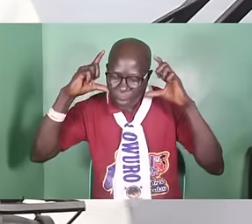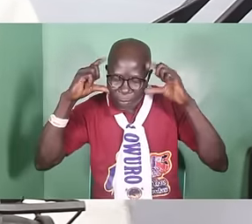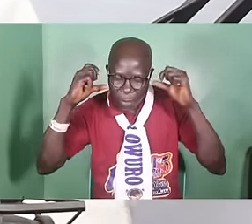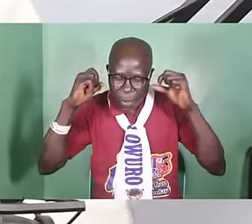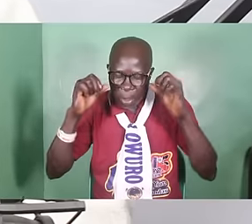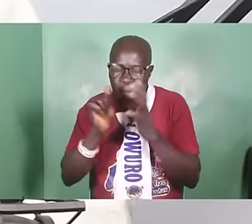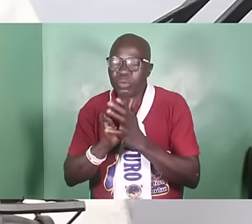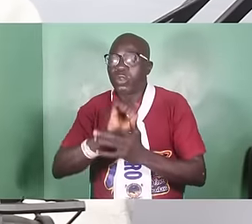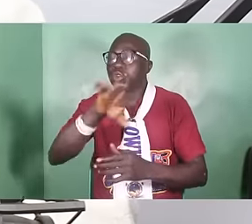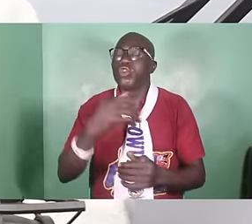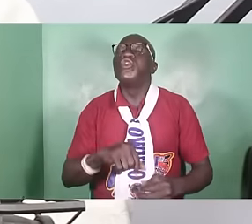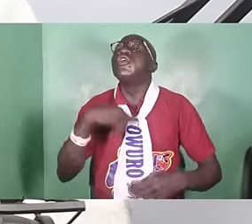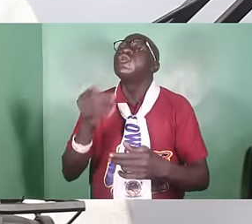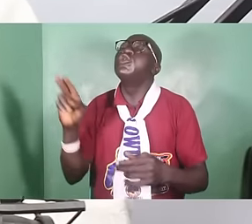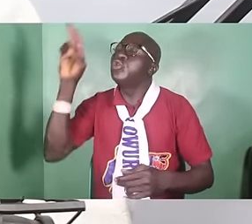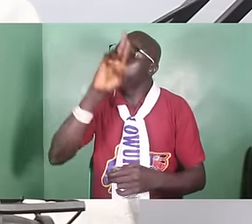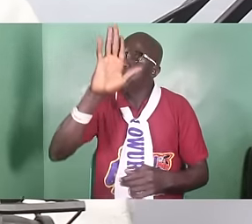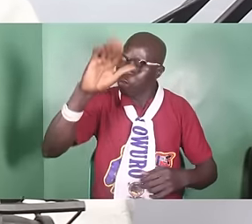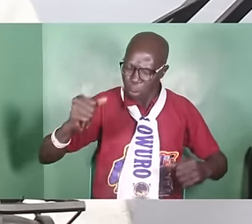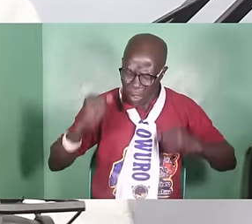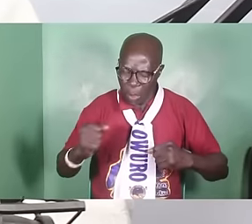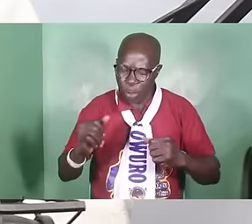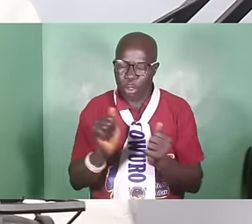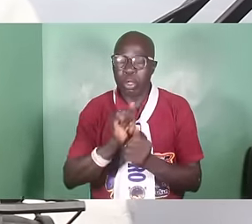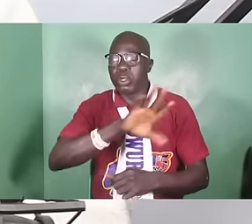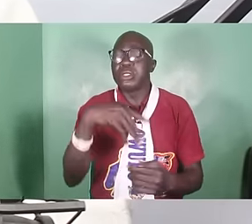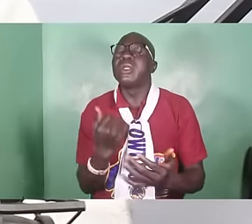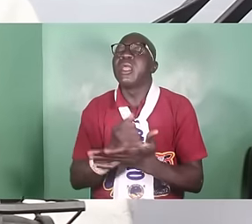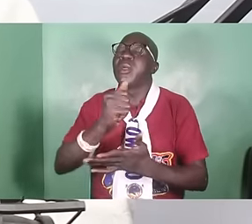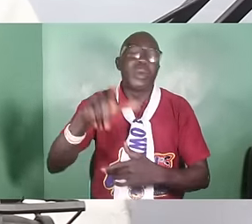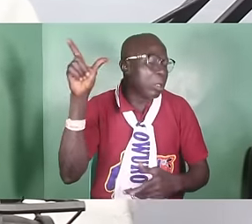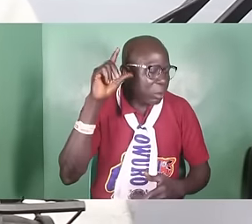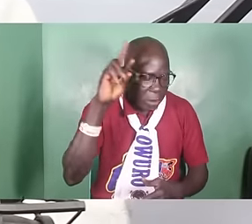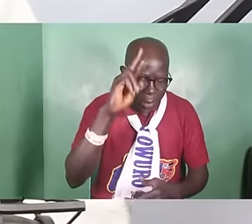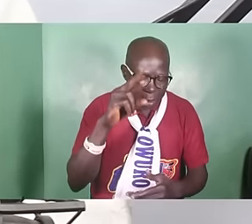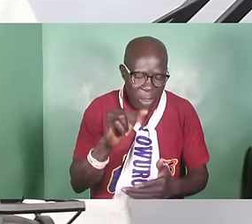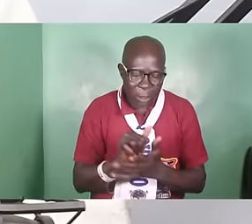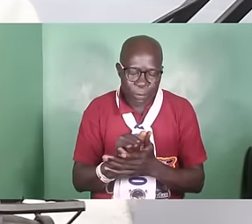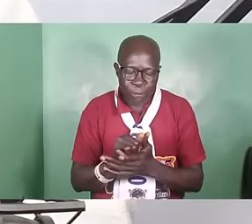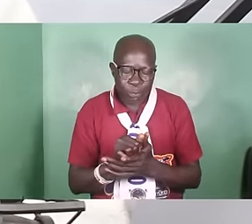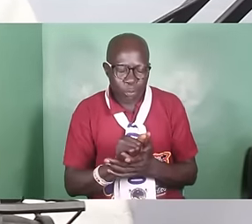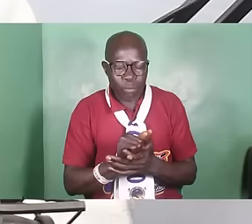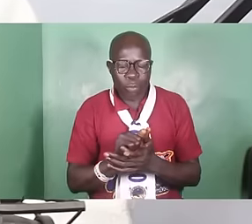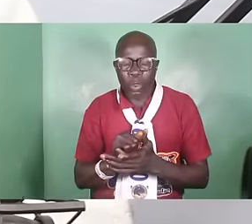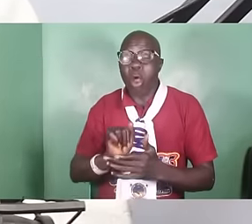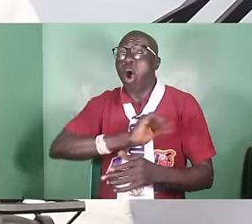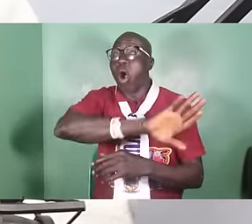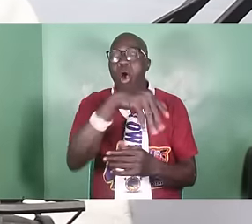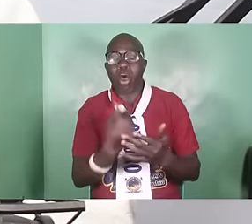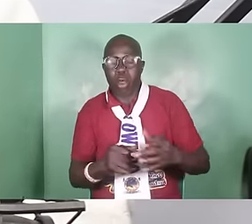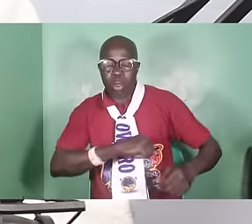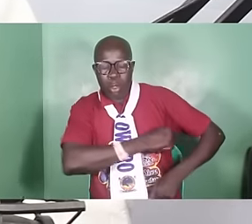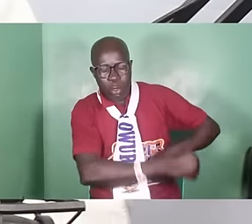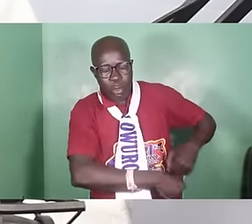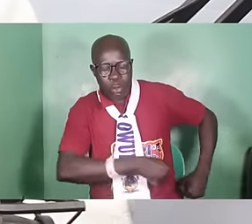photograph. E wa mo fun gbo agbara yin sami le lo. You can't say amen without your strength. Egba mi sa. Please sir. So gbogbo oja yen patapata. All those